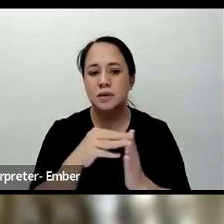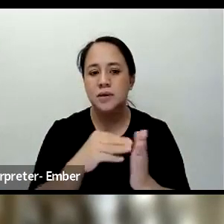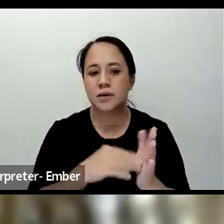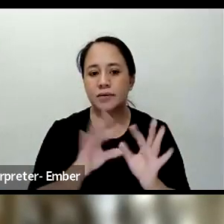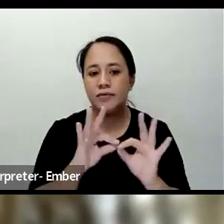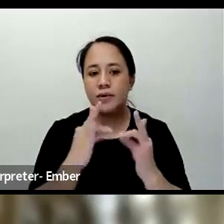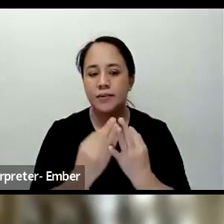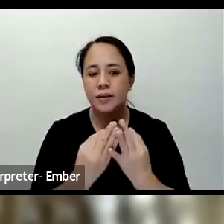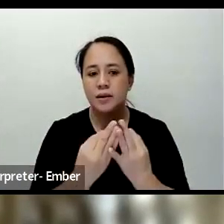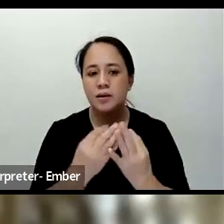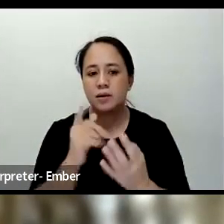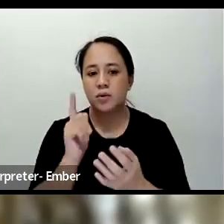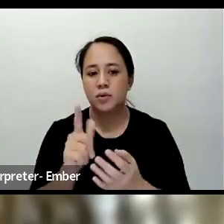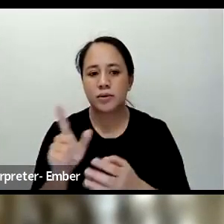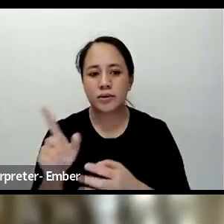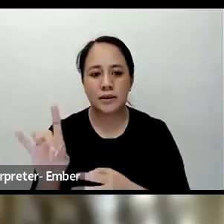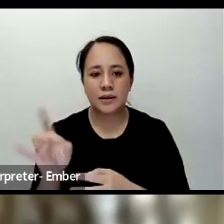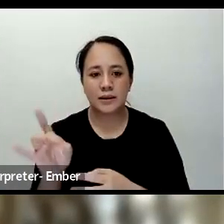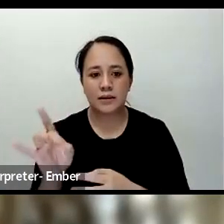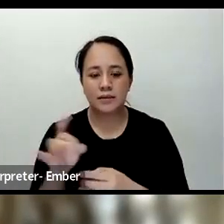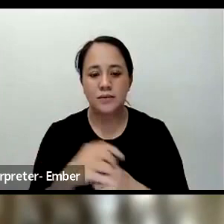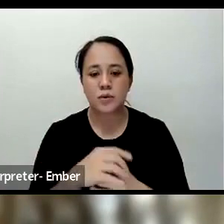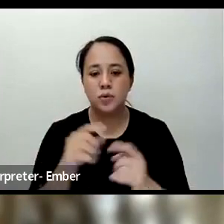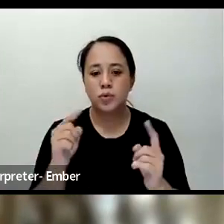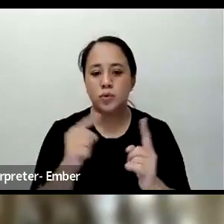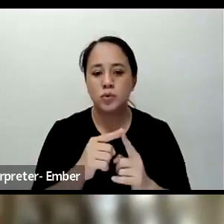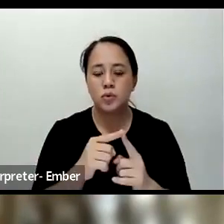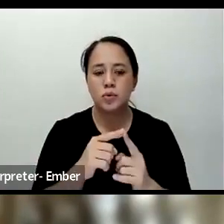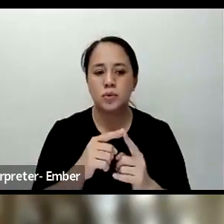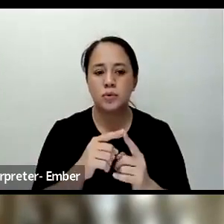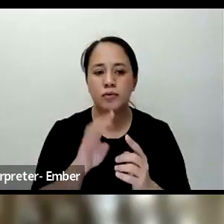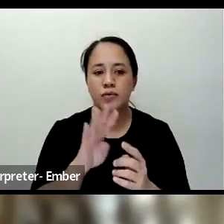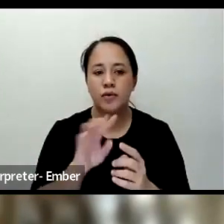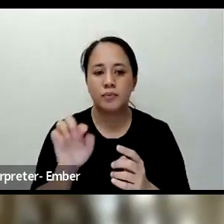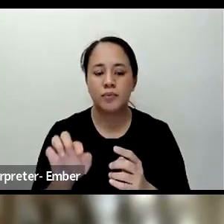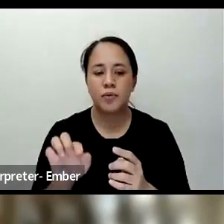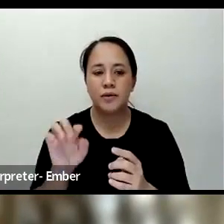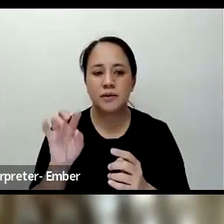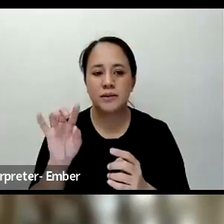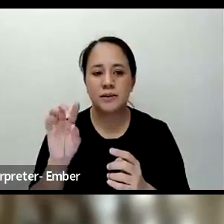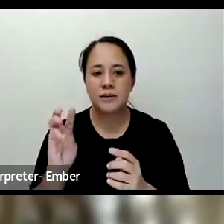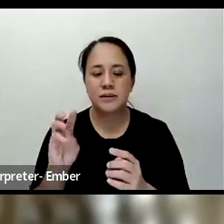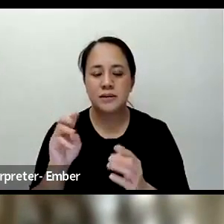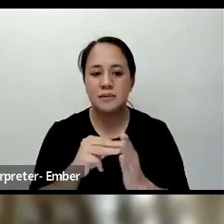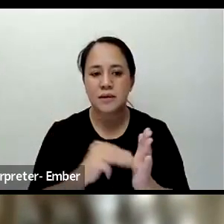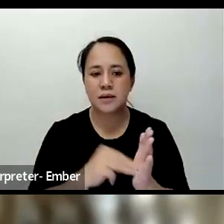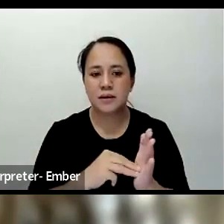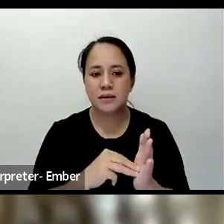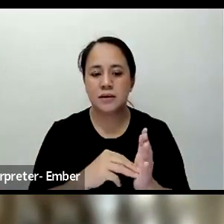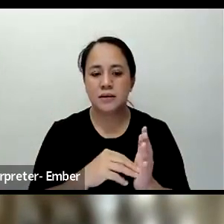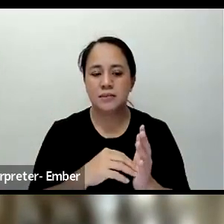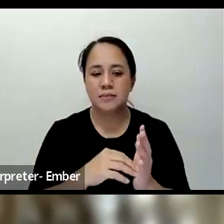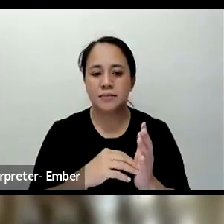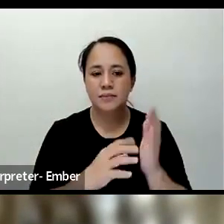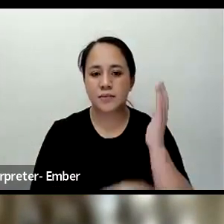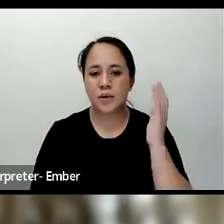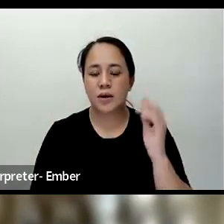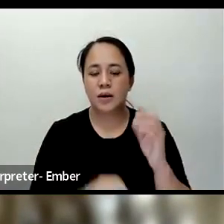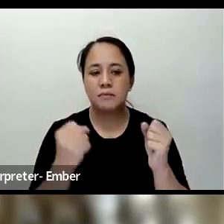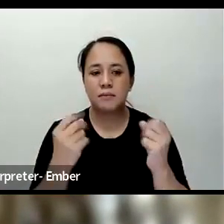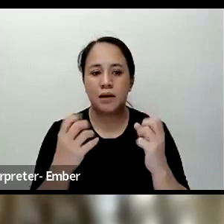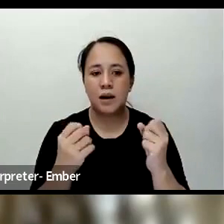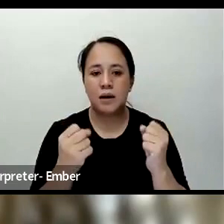poor in 2018 to 4.6 million poor in many of